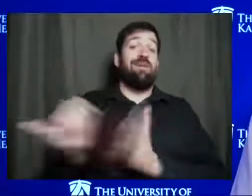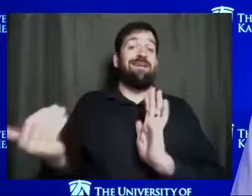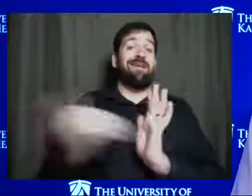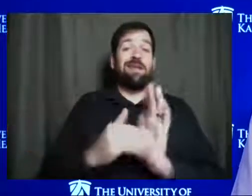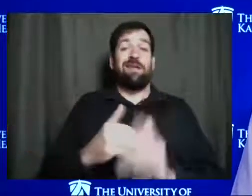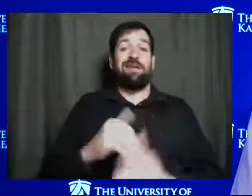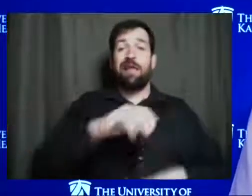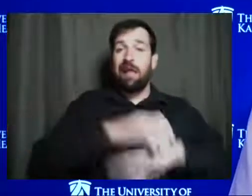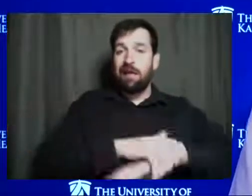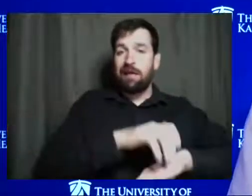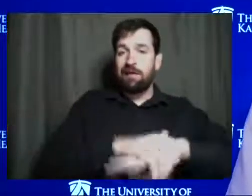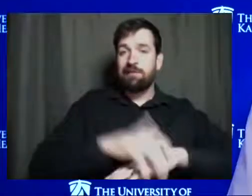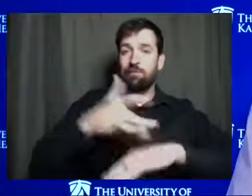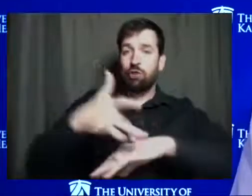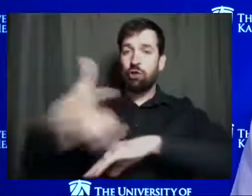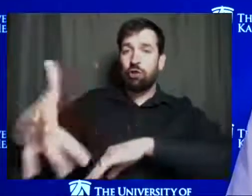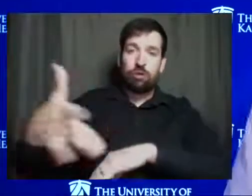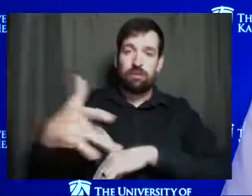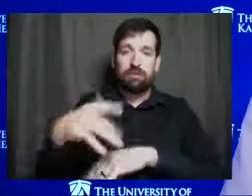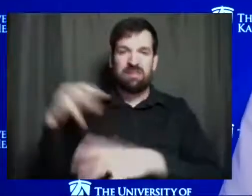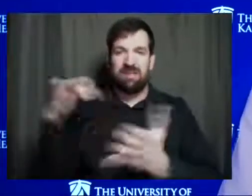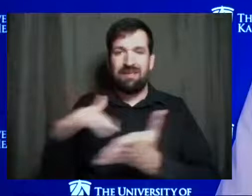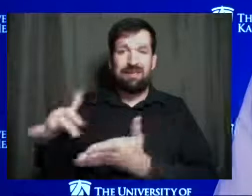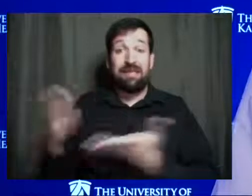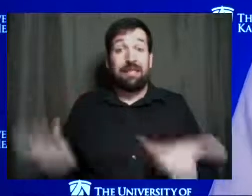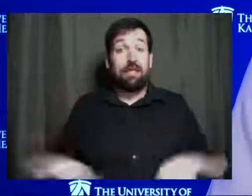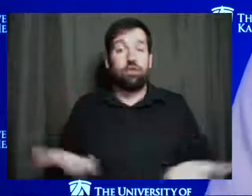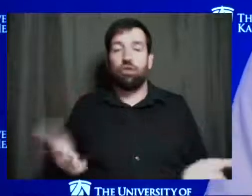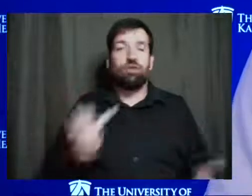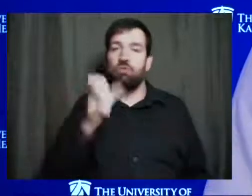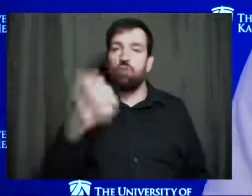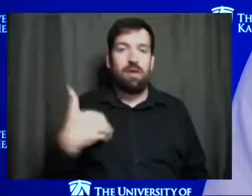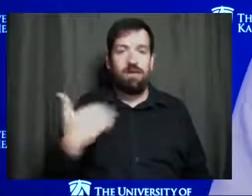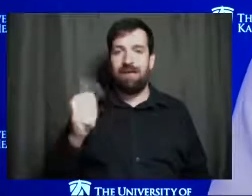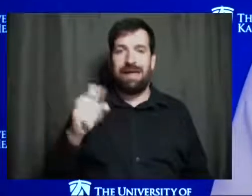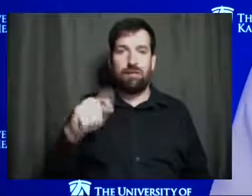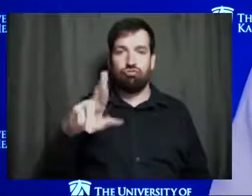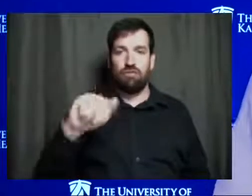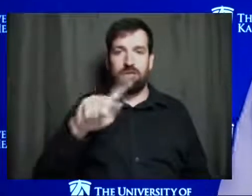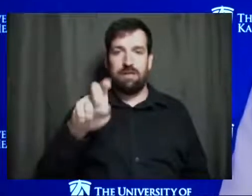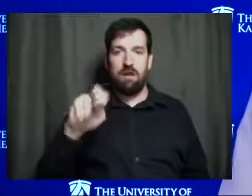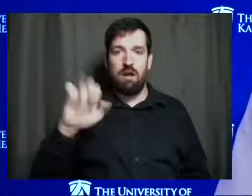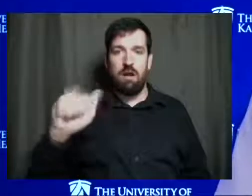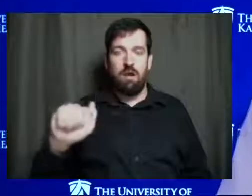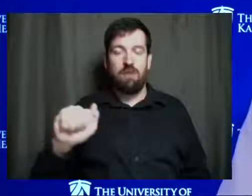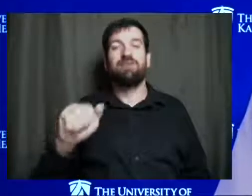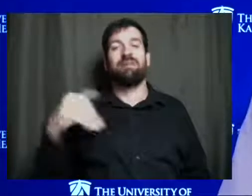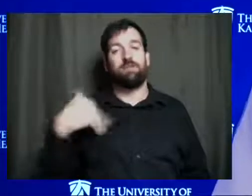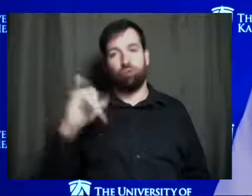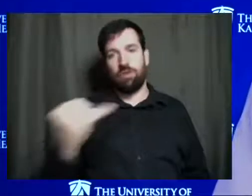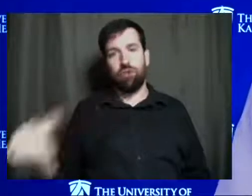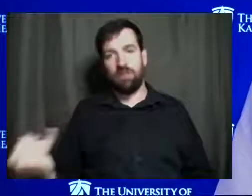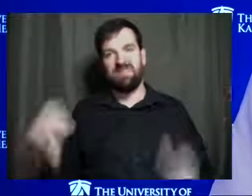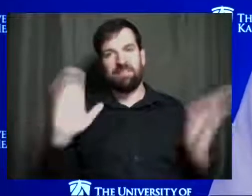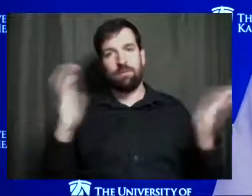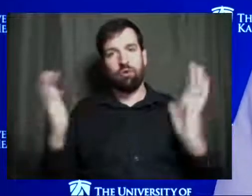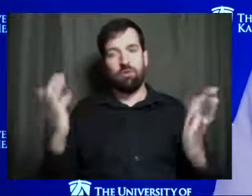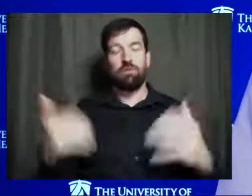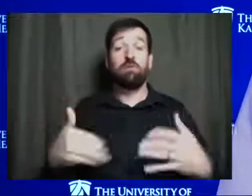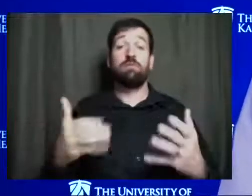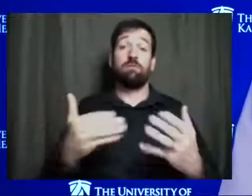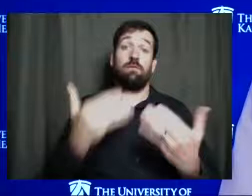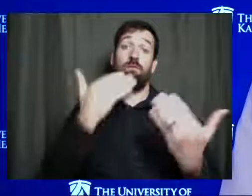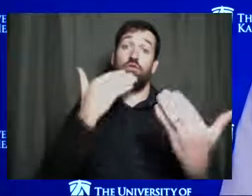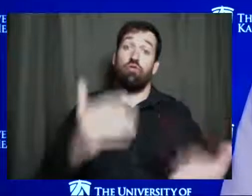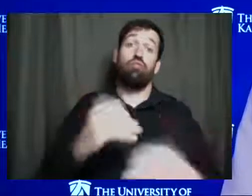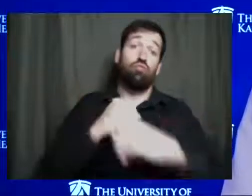studies, and we don't have AstraZeneca here right now, we just have the Johnson & Johnson, which is very similar, it did show that you do have very good protection